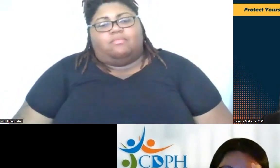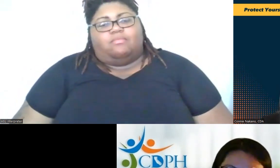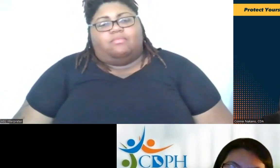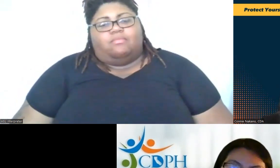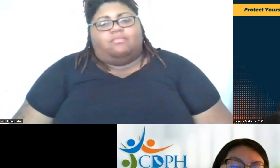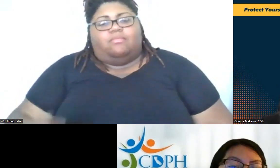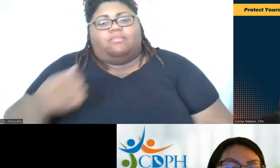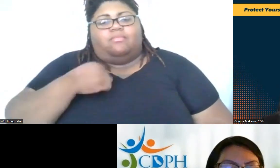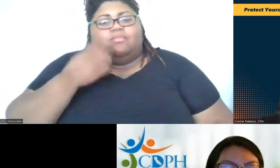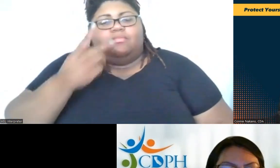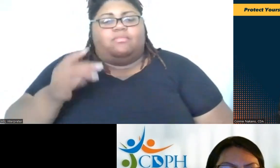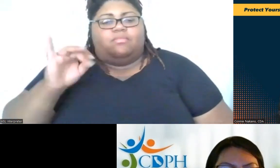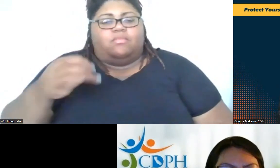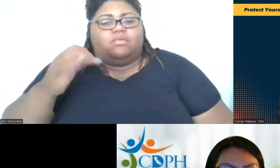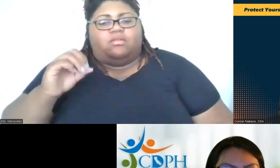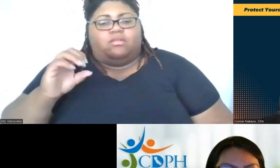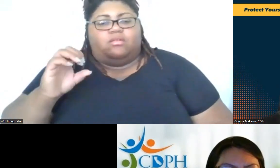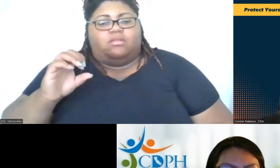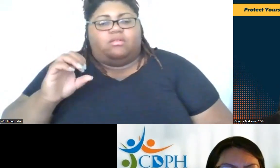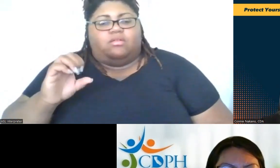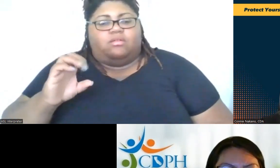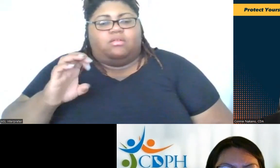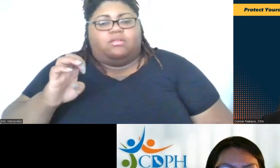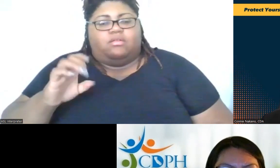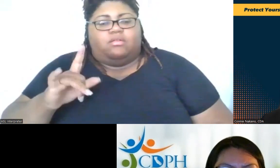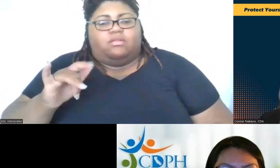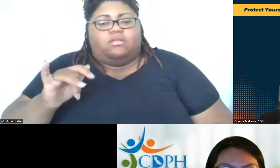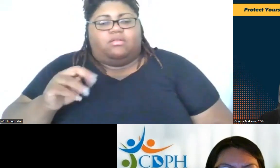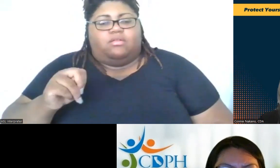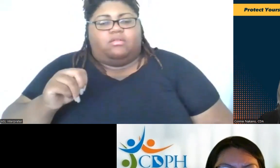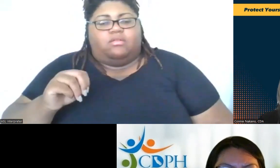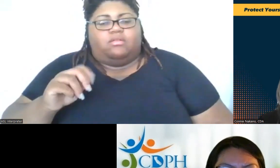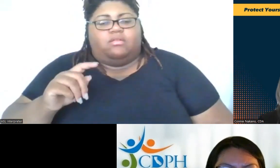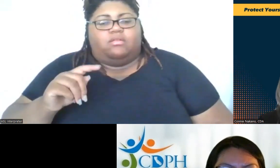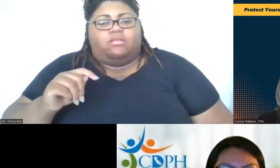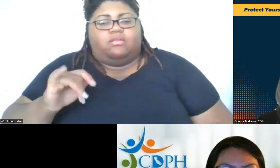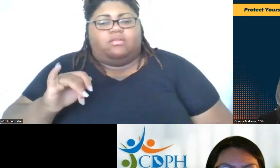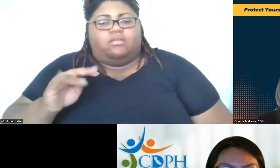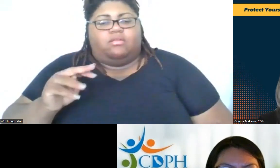Jocelyn Tina Harrow. Do you have a question you'd like to ask live?